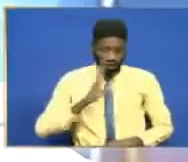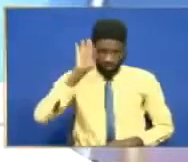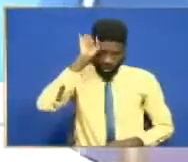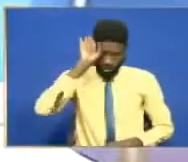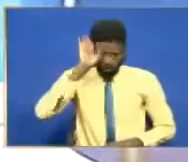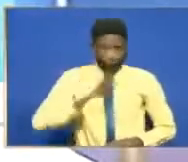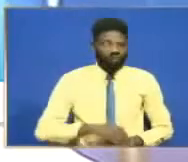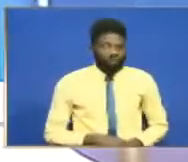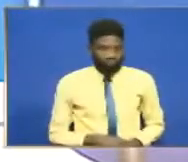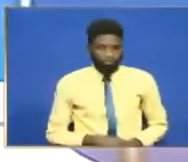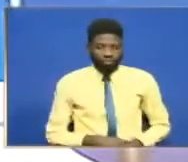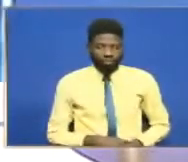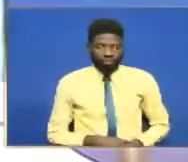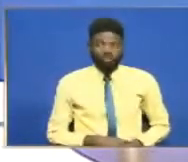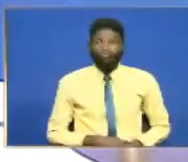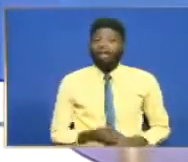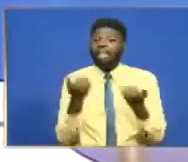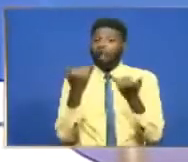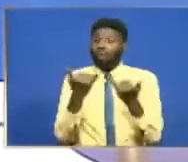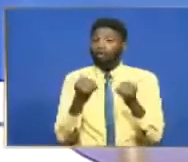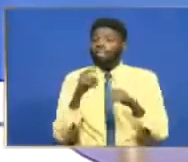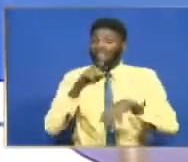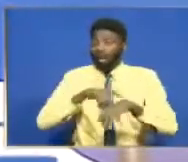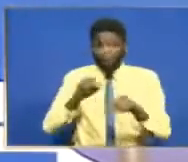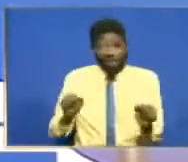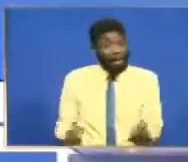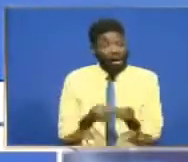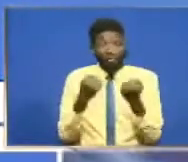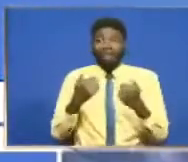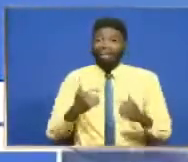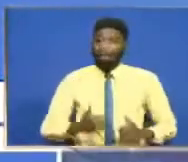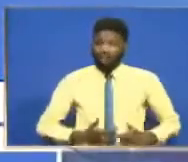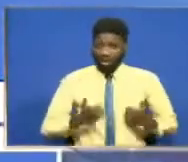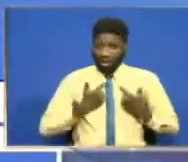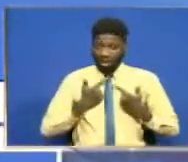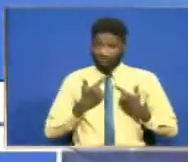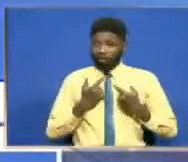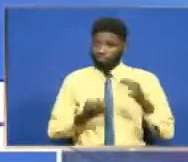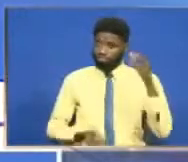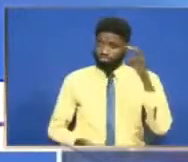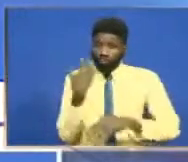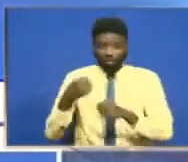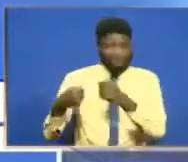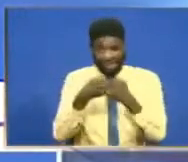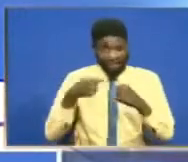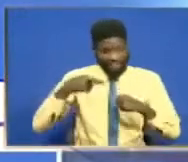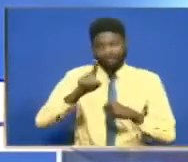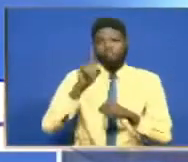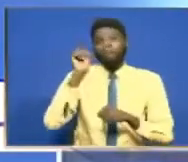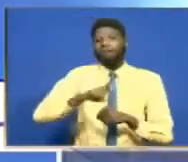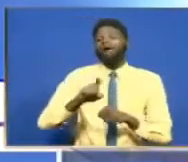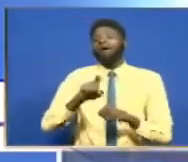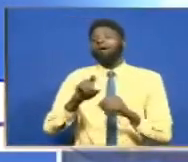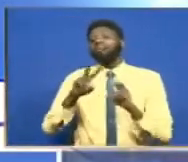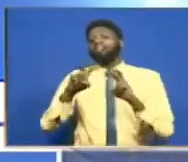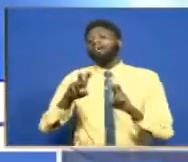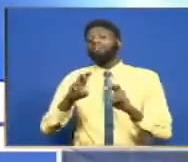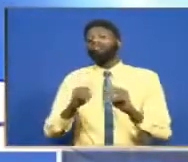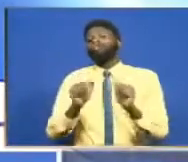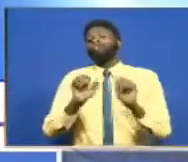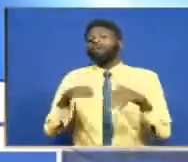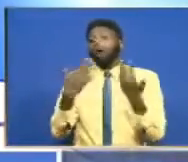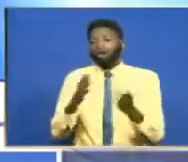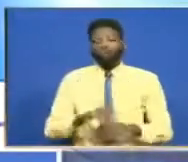Old adage says, if life gives you a lemon, make a lemonade out of it. The saying would prove true for a group of